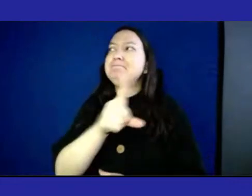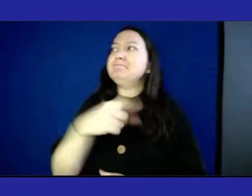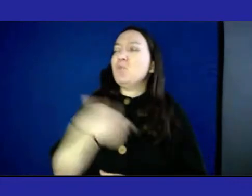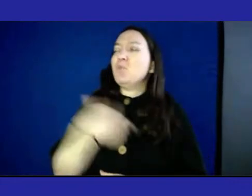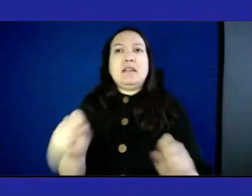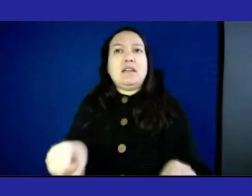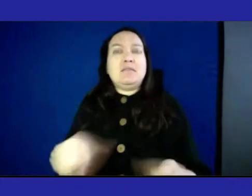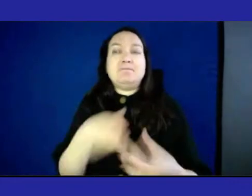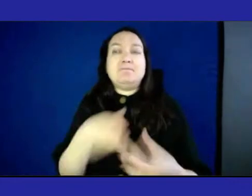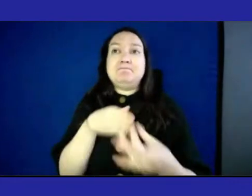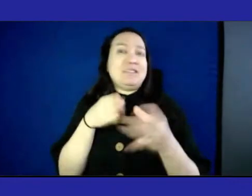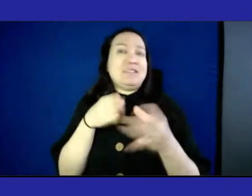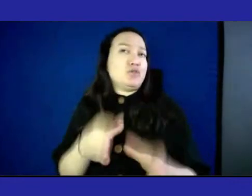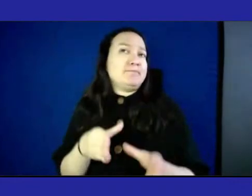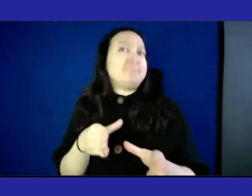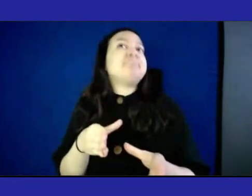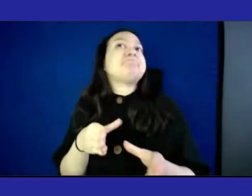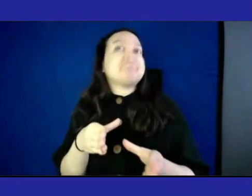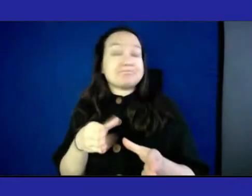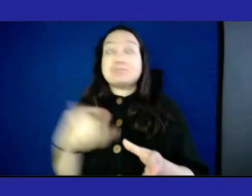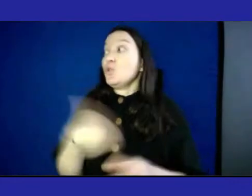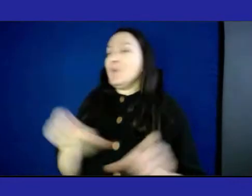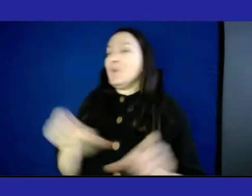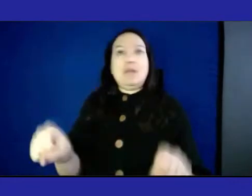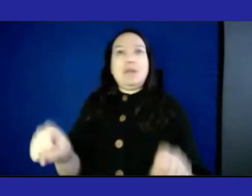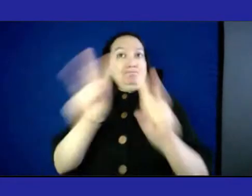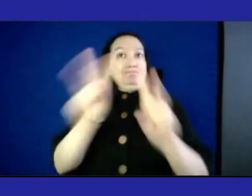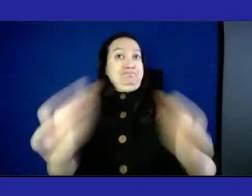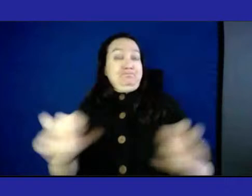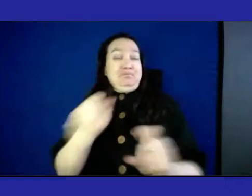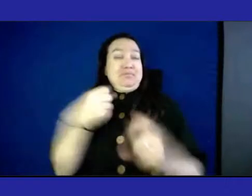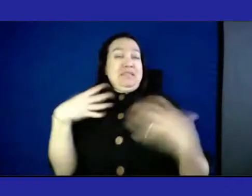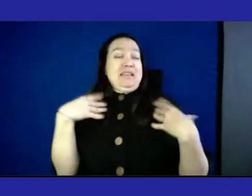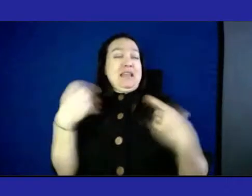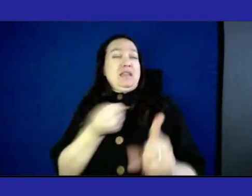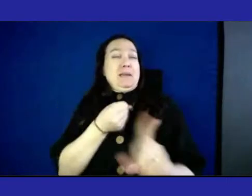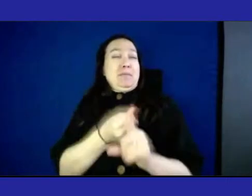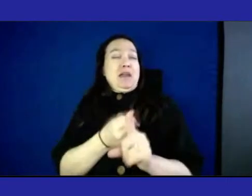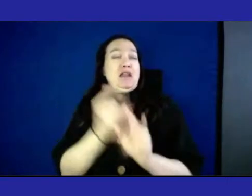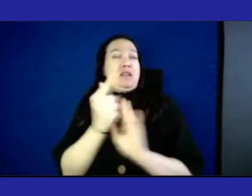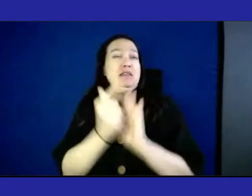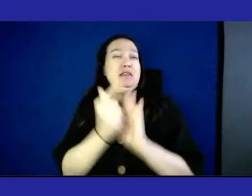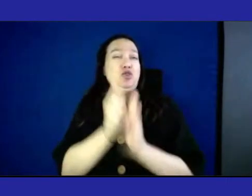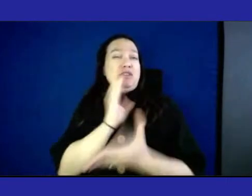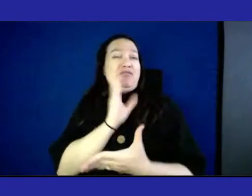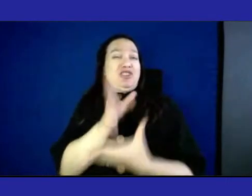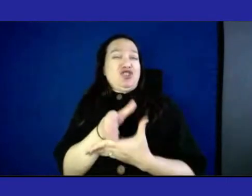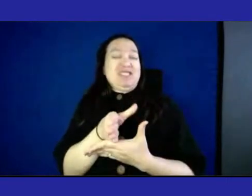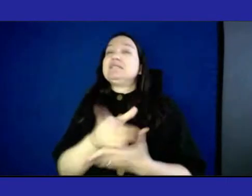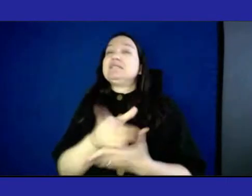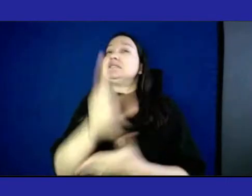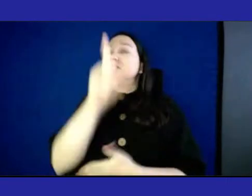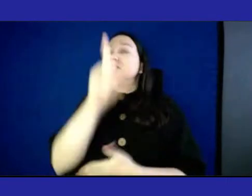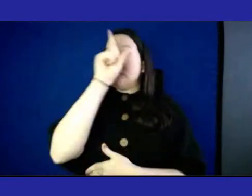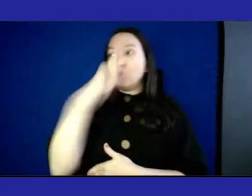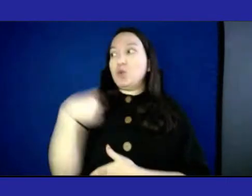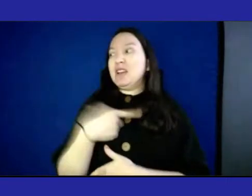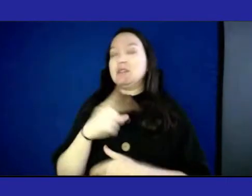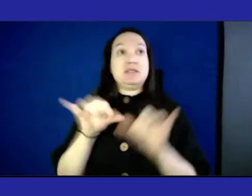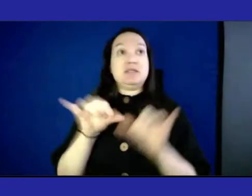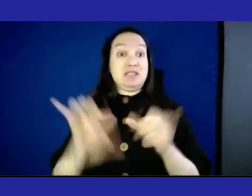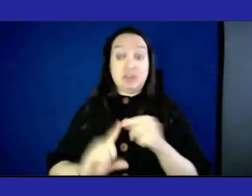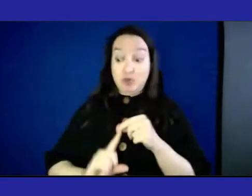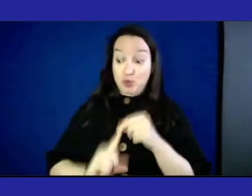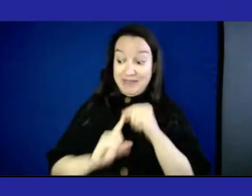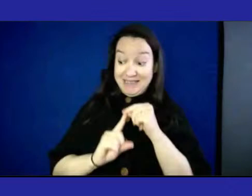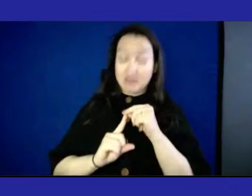leaders in this way, where we can look at the health impacts of these legal interventions. I think we're also a unique system in terms of the